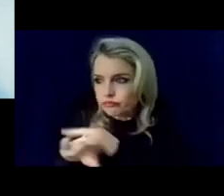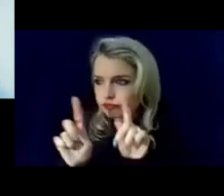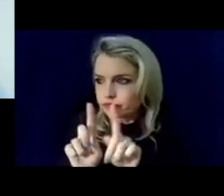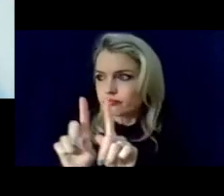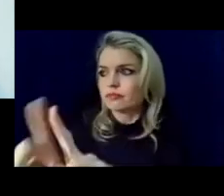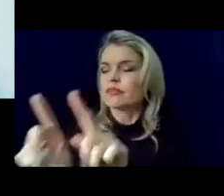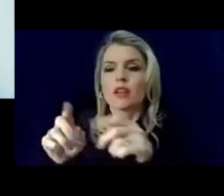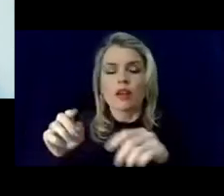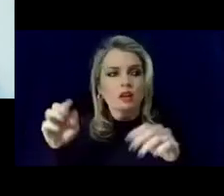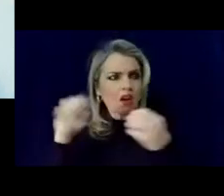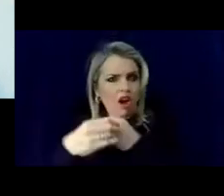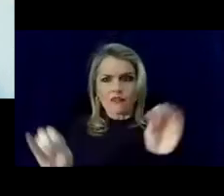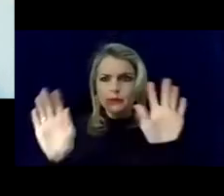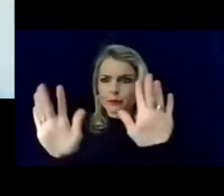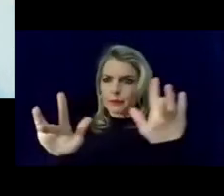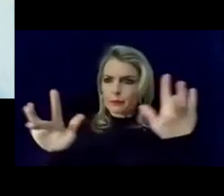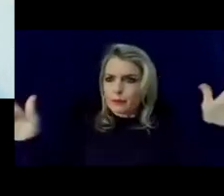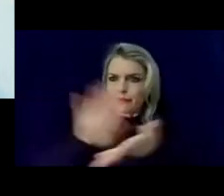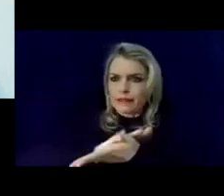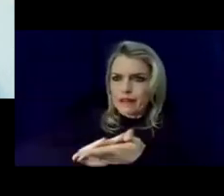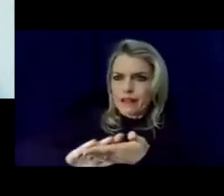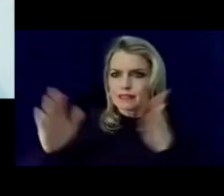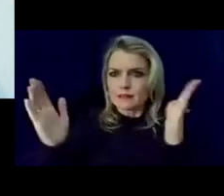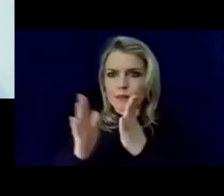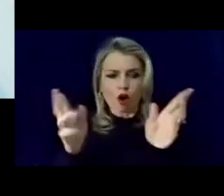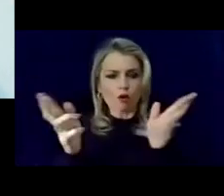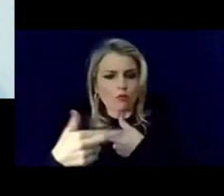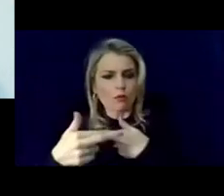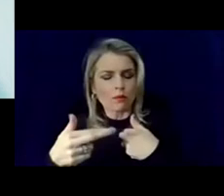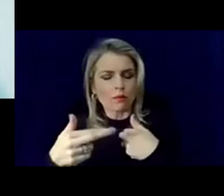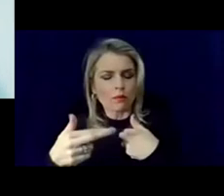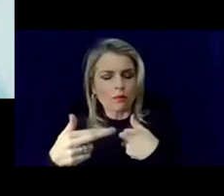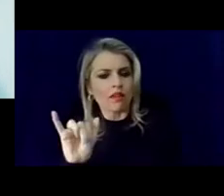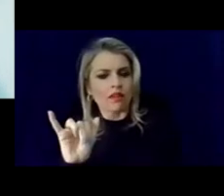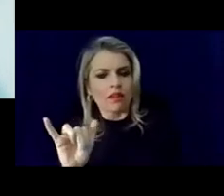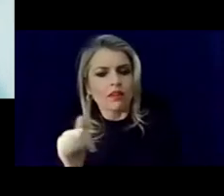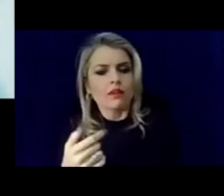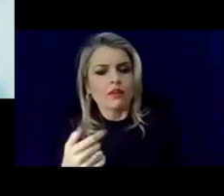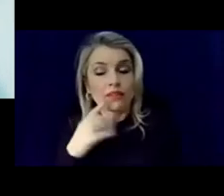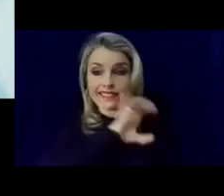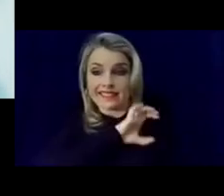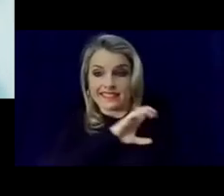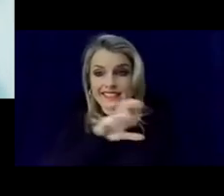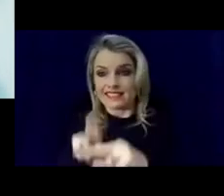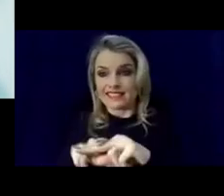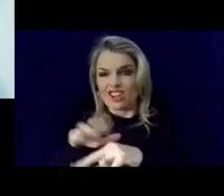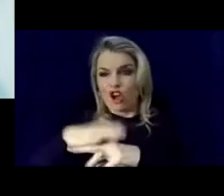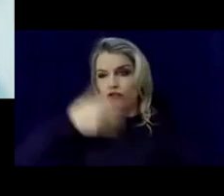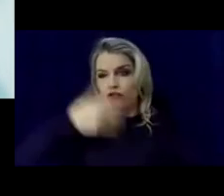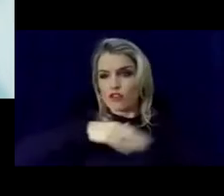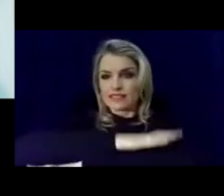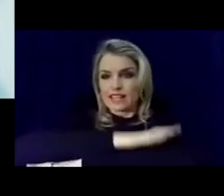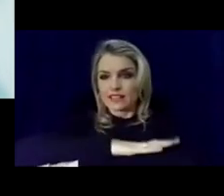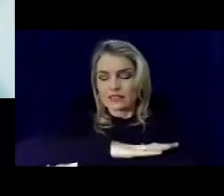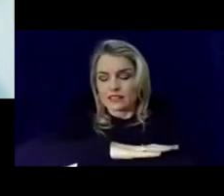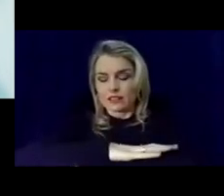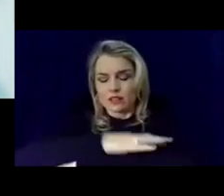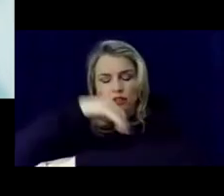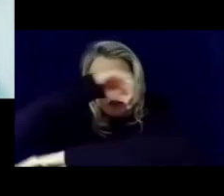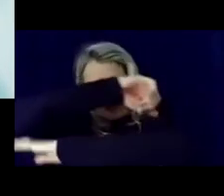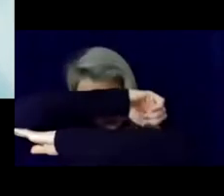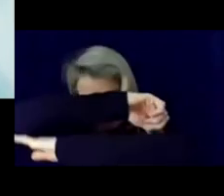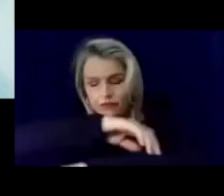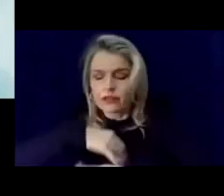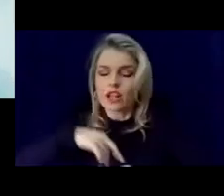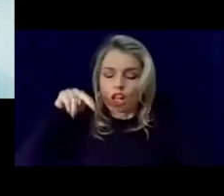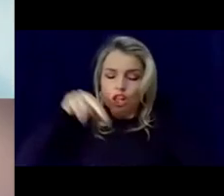and spacious with a couple of small rooms jutting from the large main lobby. Clinton sits on the reception desk, crouched over a framed platinum